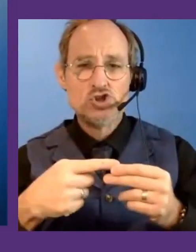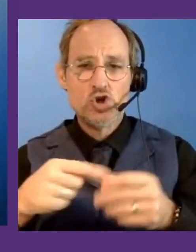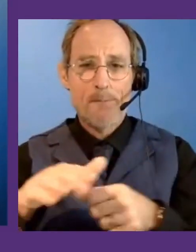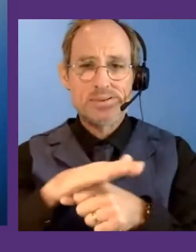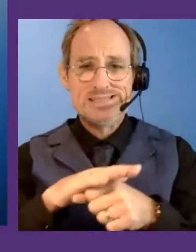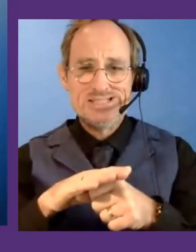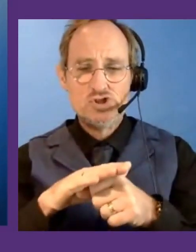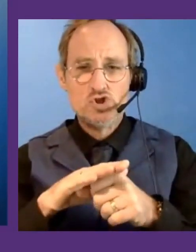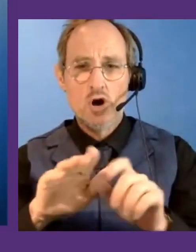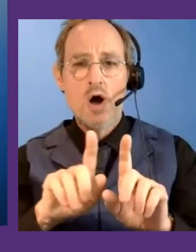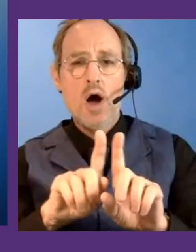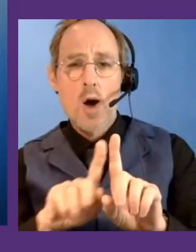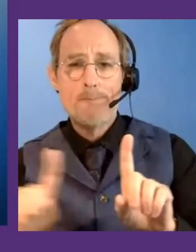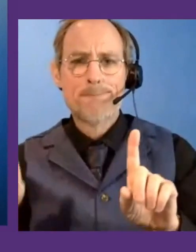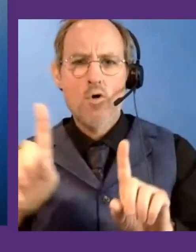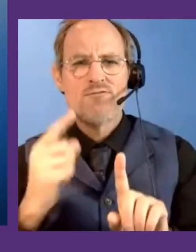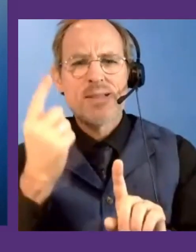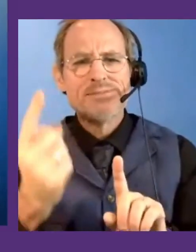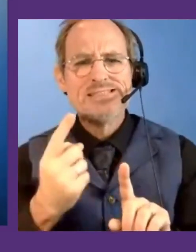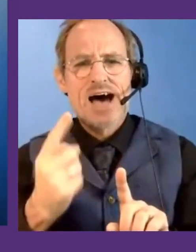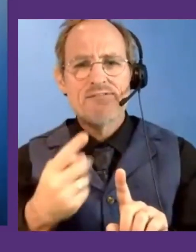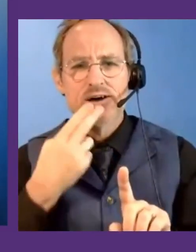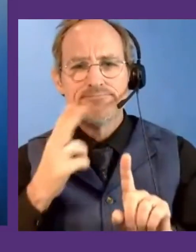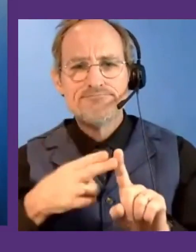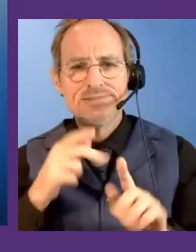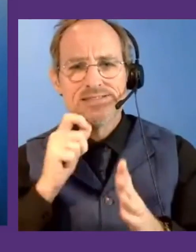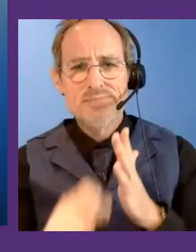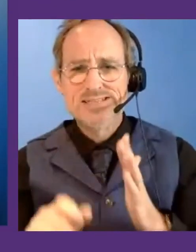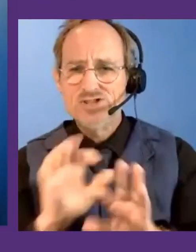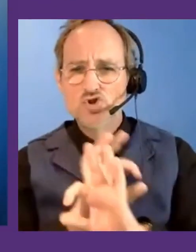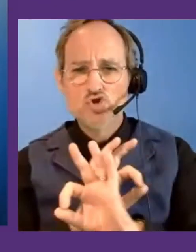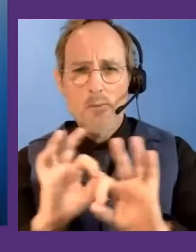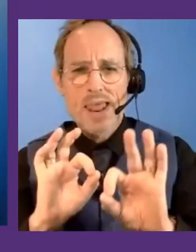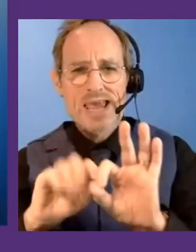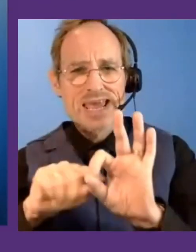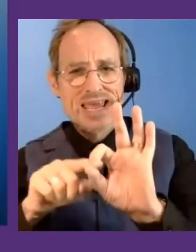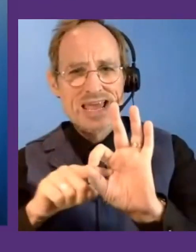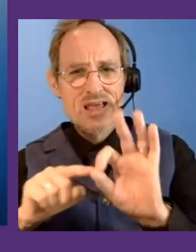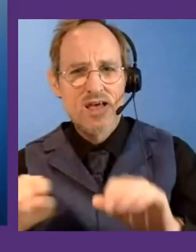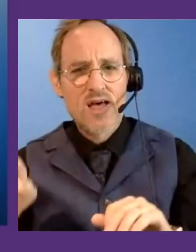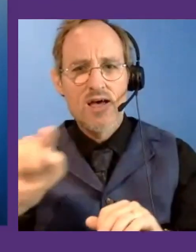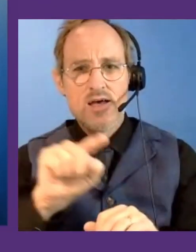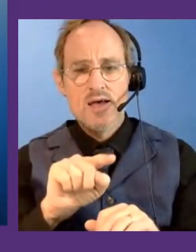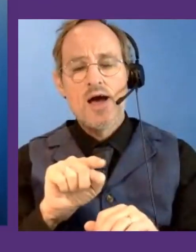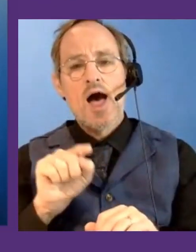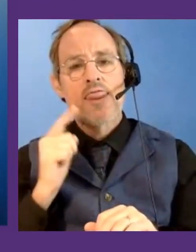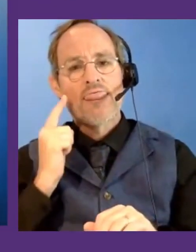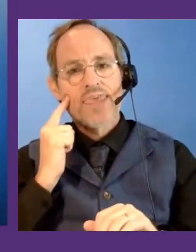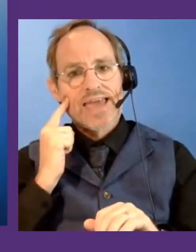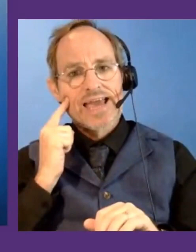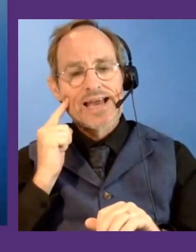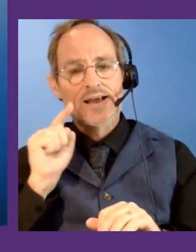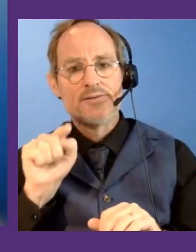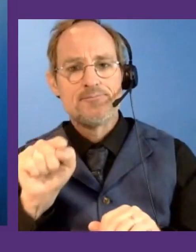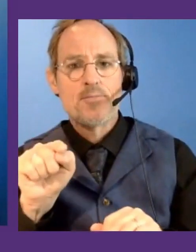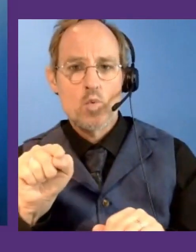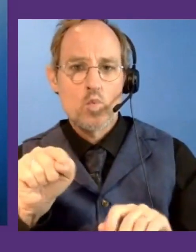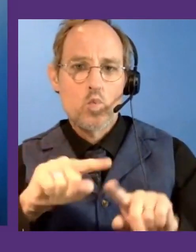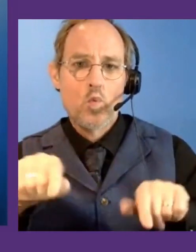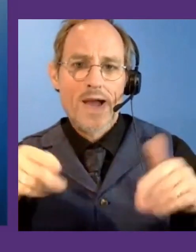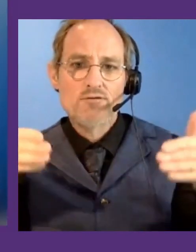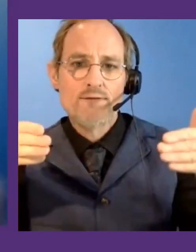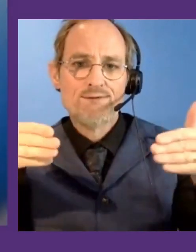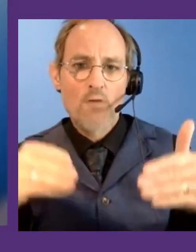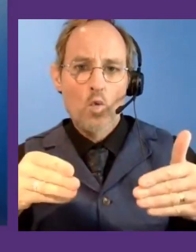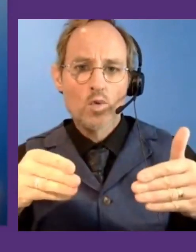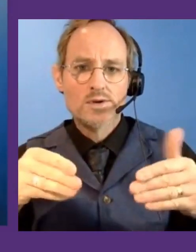identifying of having a disability. Now, that is problematic. So I think there's a piece, we've got to focus on what we're seeing as a